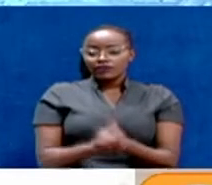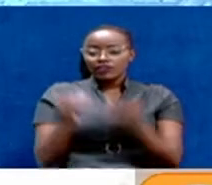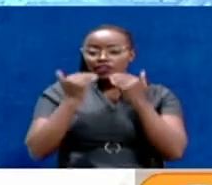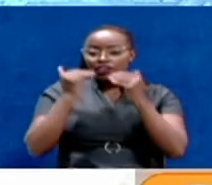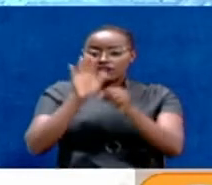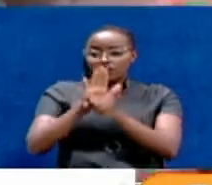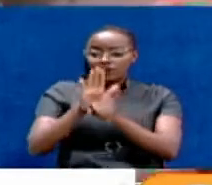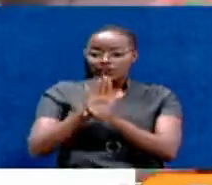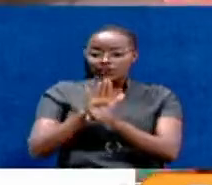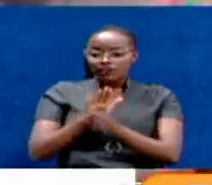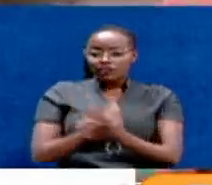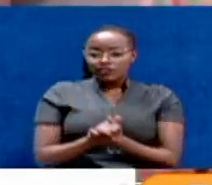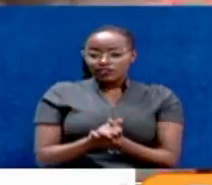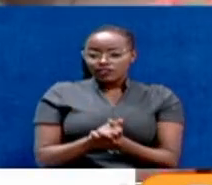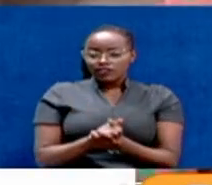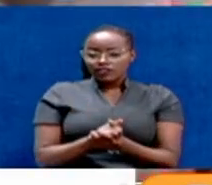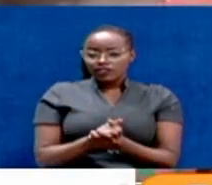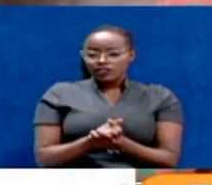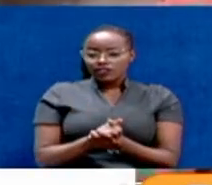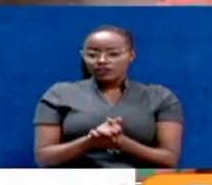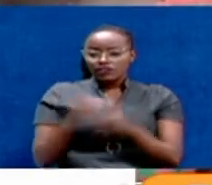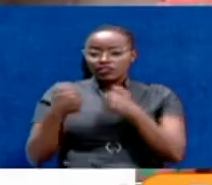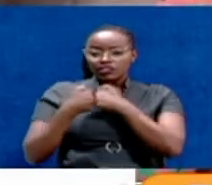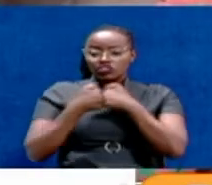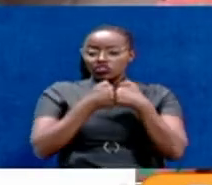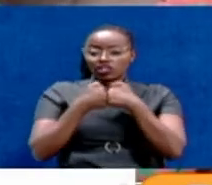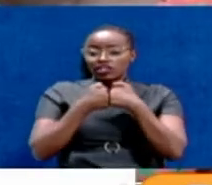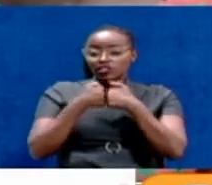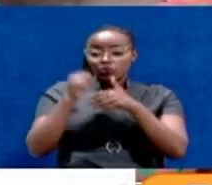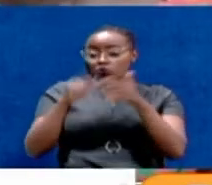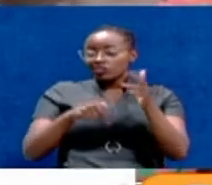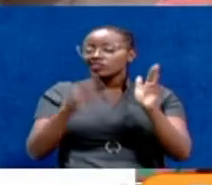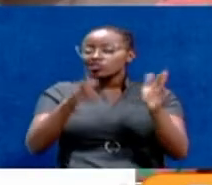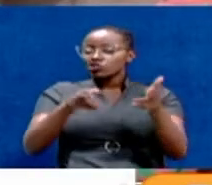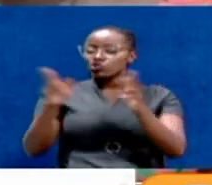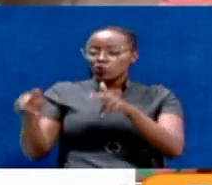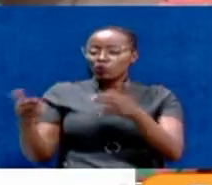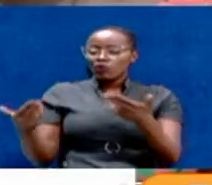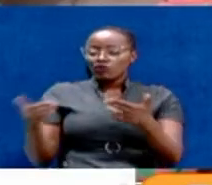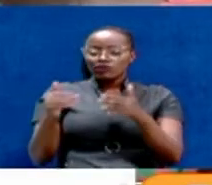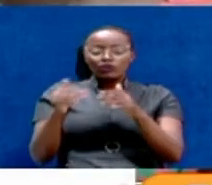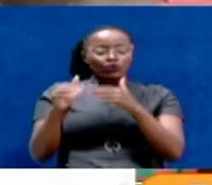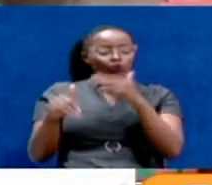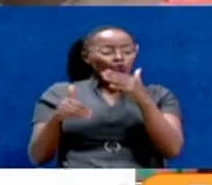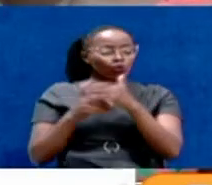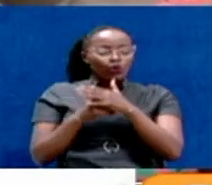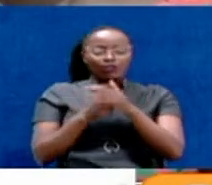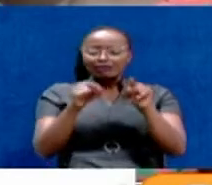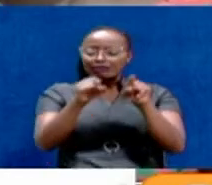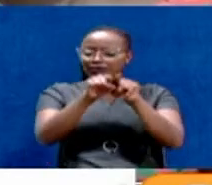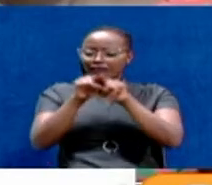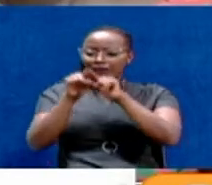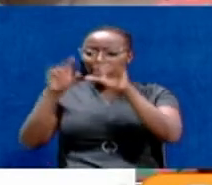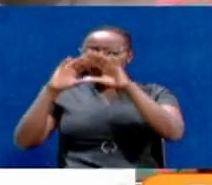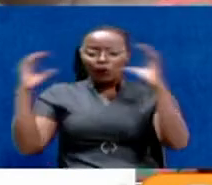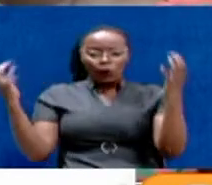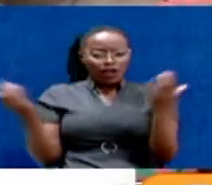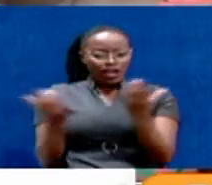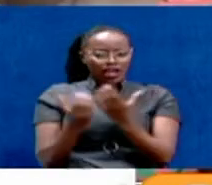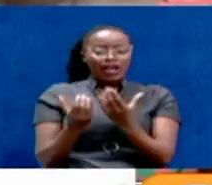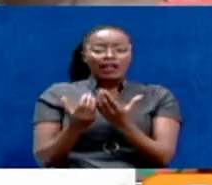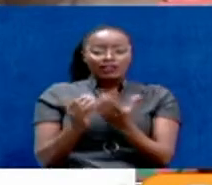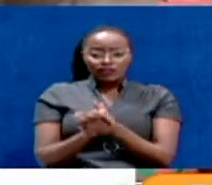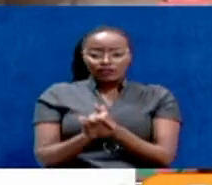Thank you, Truth. Our challenge is common all over the world, is the crew